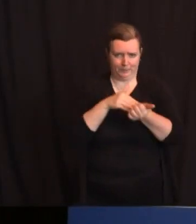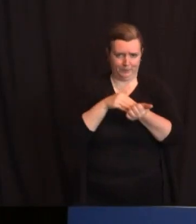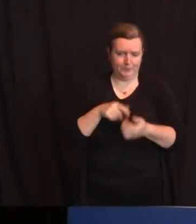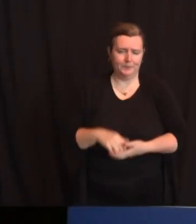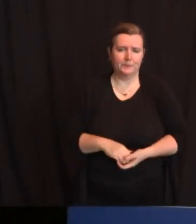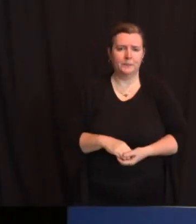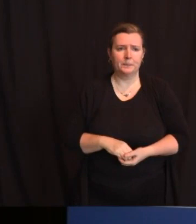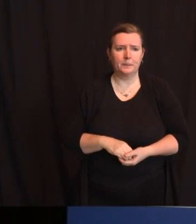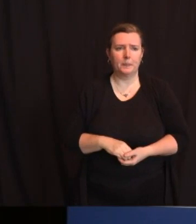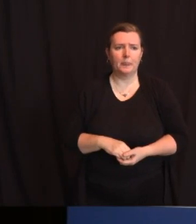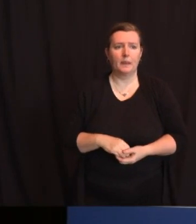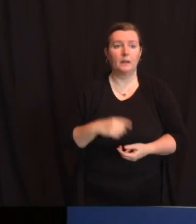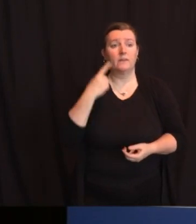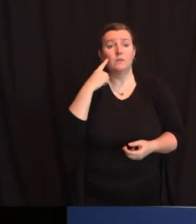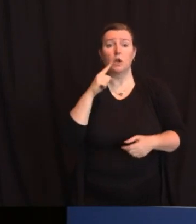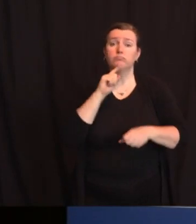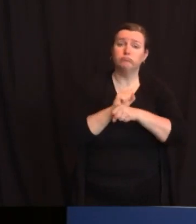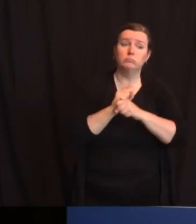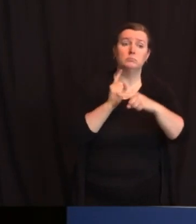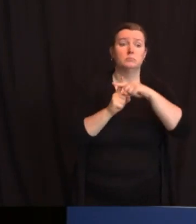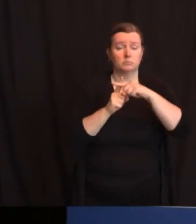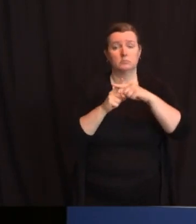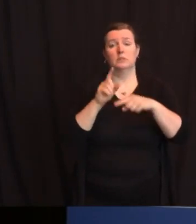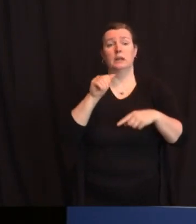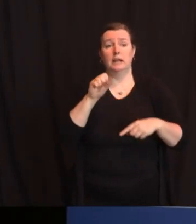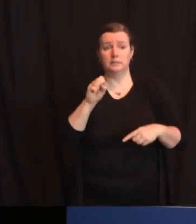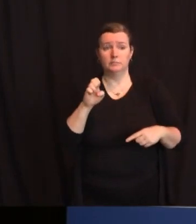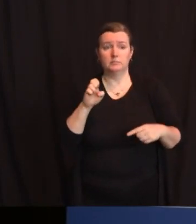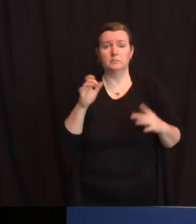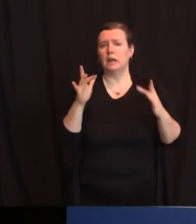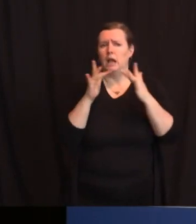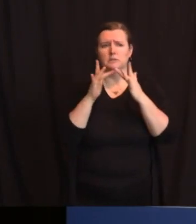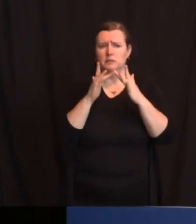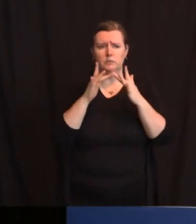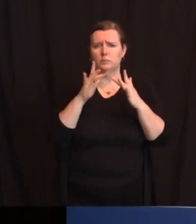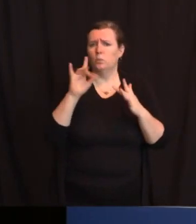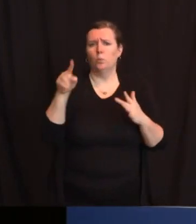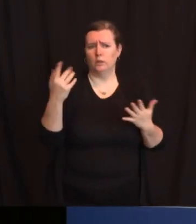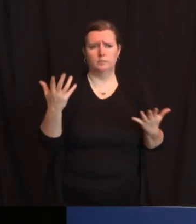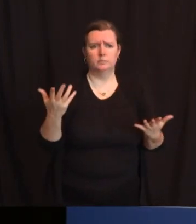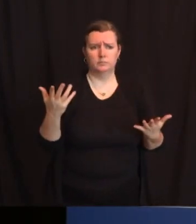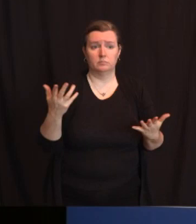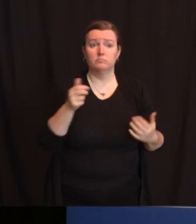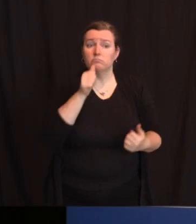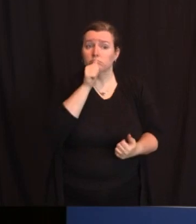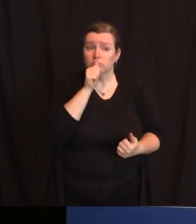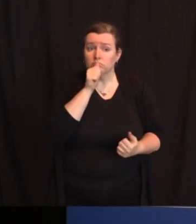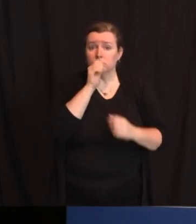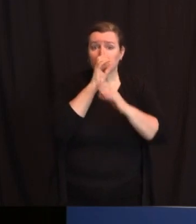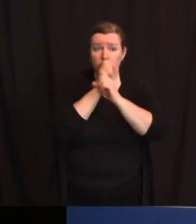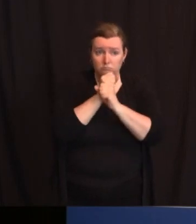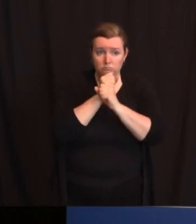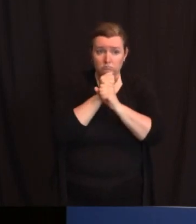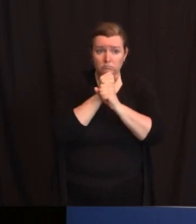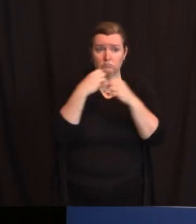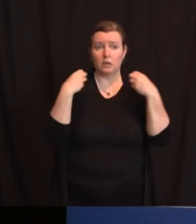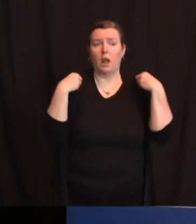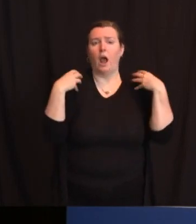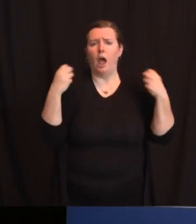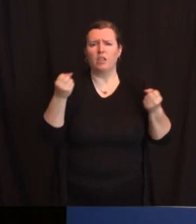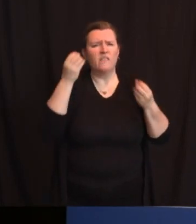for contacts, the privacy, confidentiality of health information is always paramount importance for public